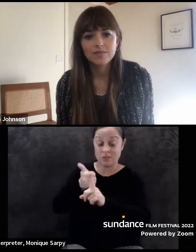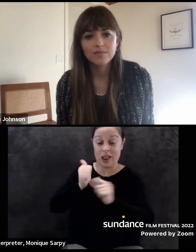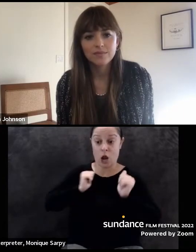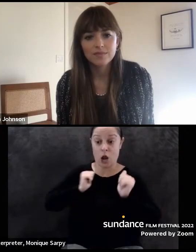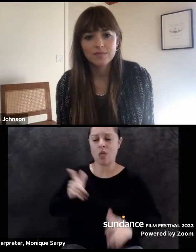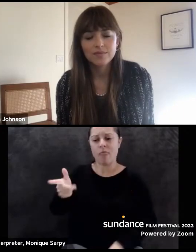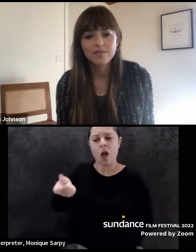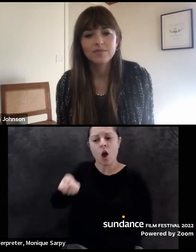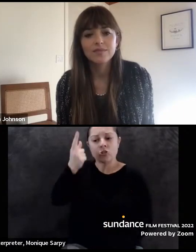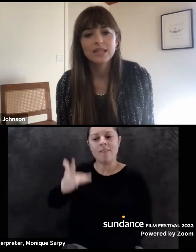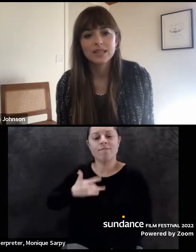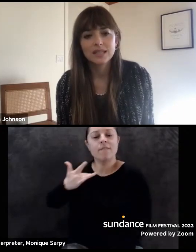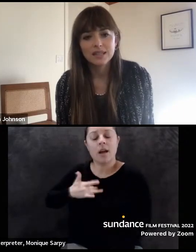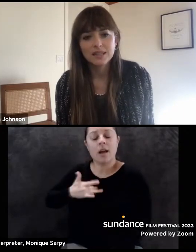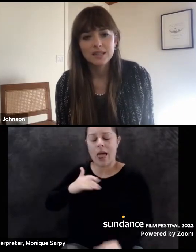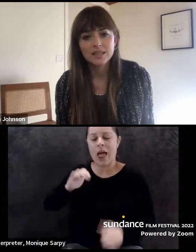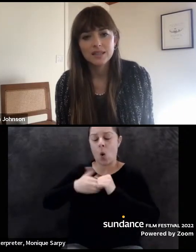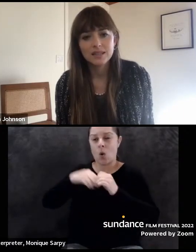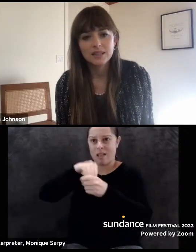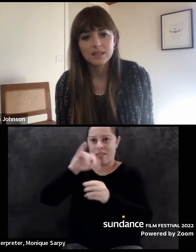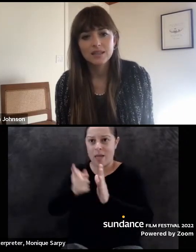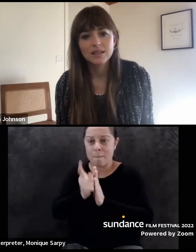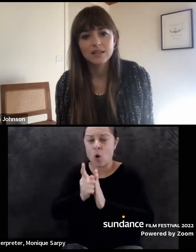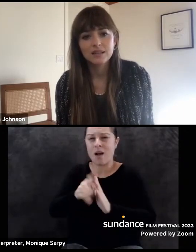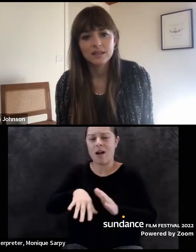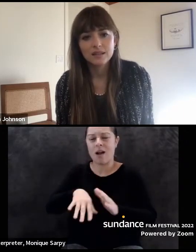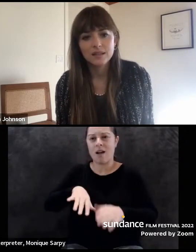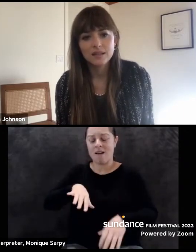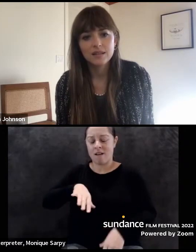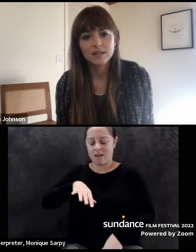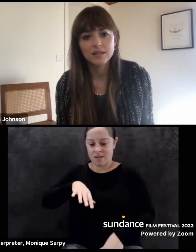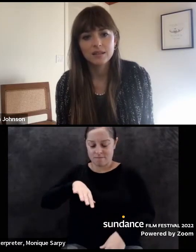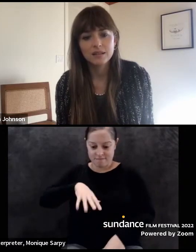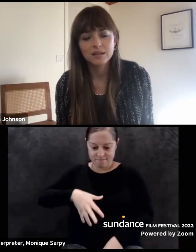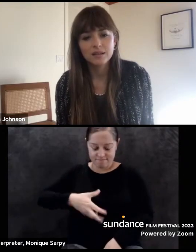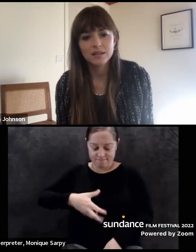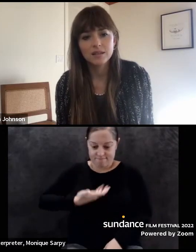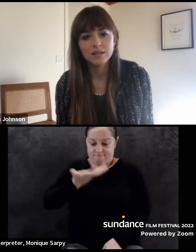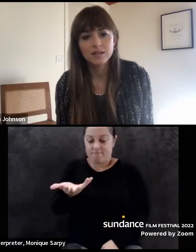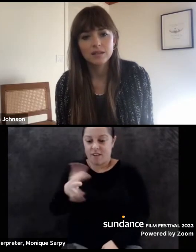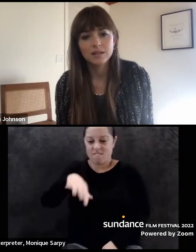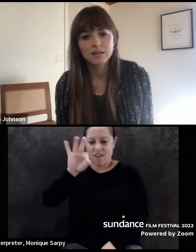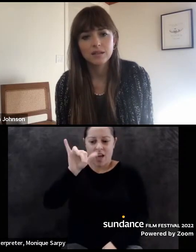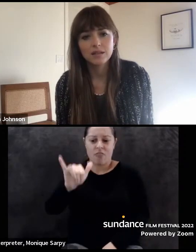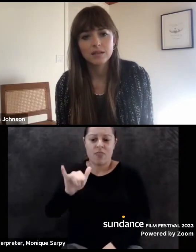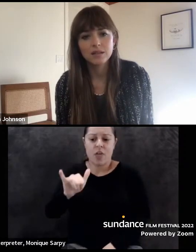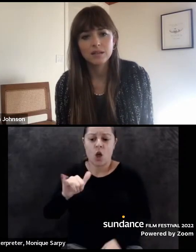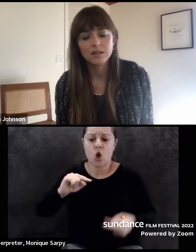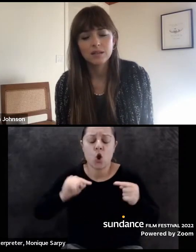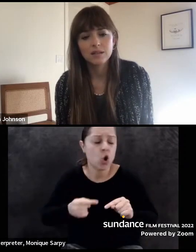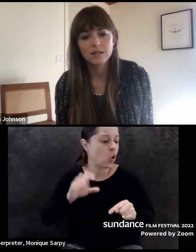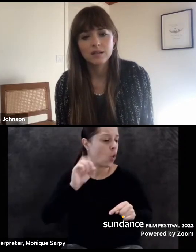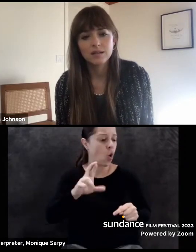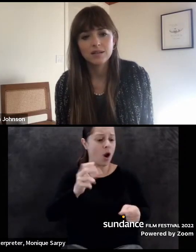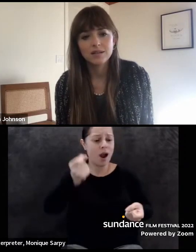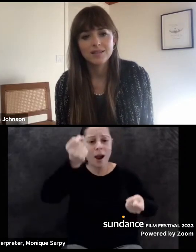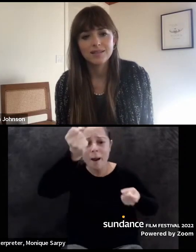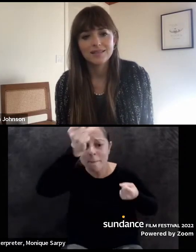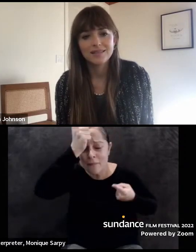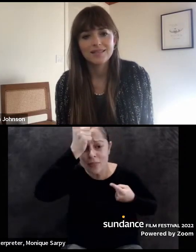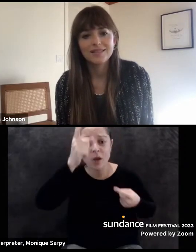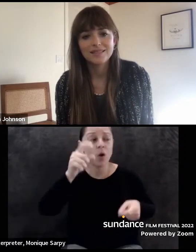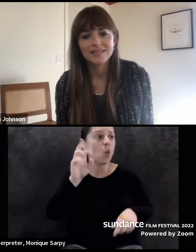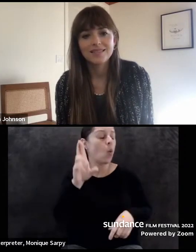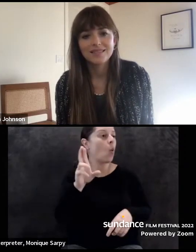feels to be there, to be in that moment, to try to find that hurt, the empathy, 1000%. But then there's the other side. Sometimes if you want a little bit